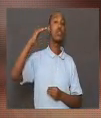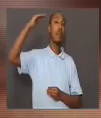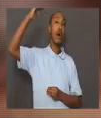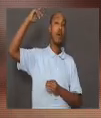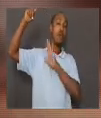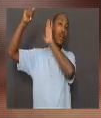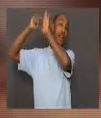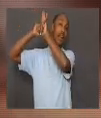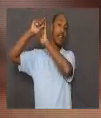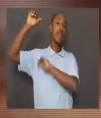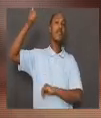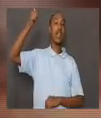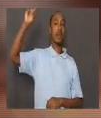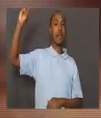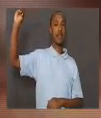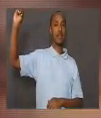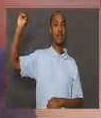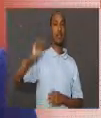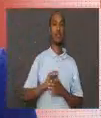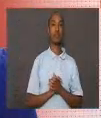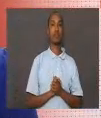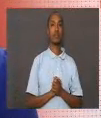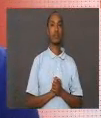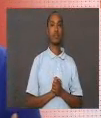of negative 10 meters.